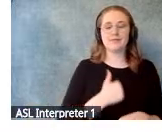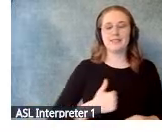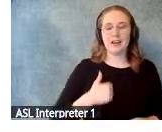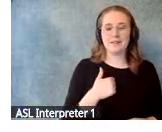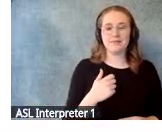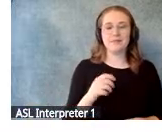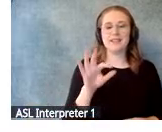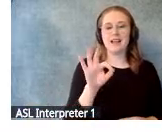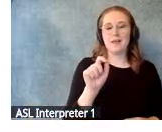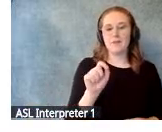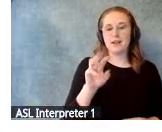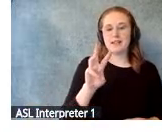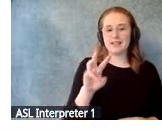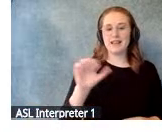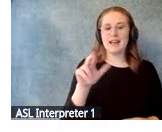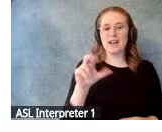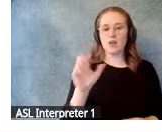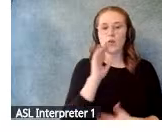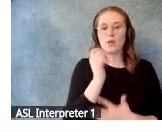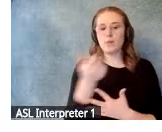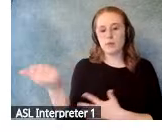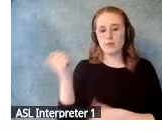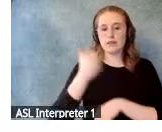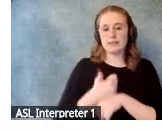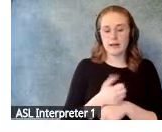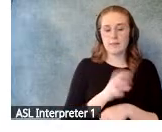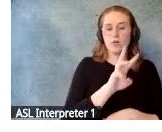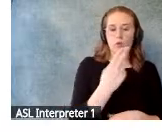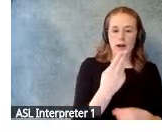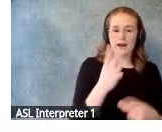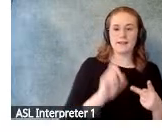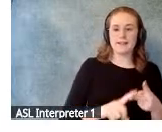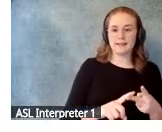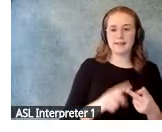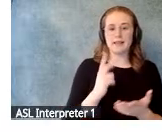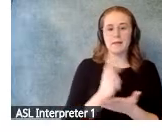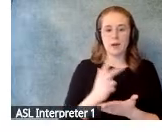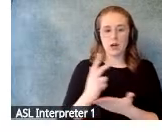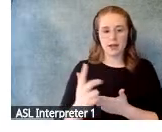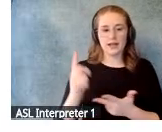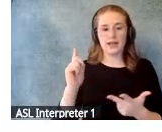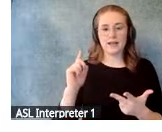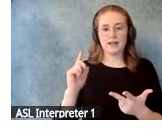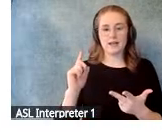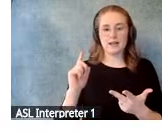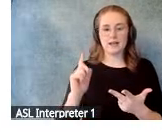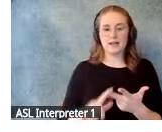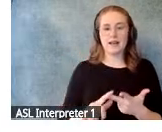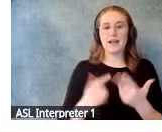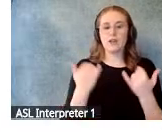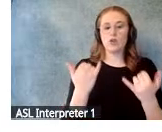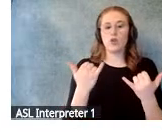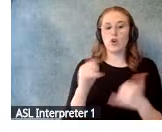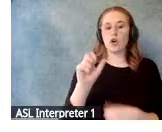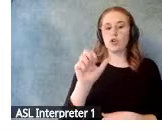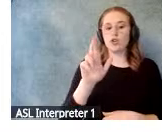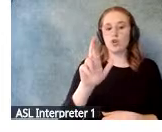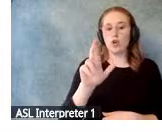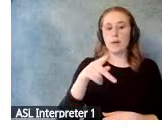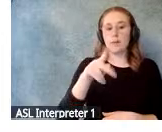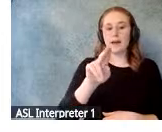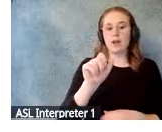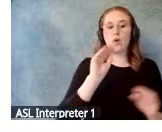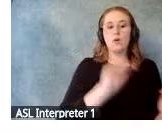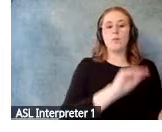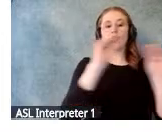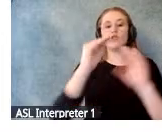9.6 acres would be removed to make room for warehousing, parking, and the existing solar panels would be relocated